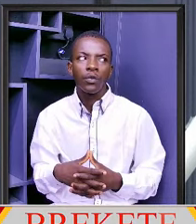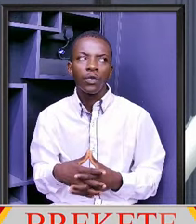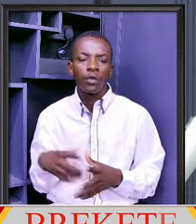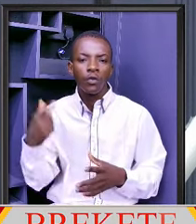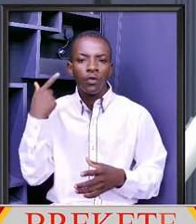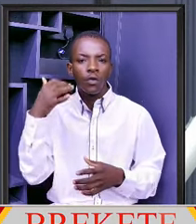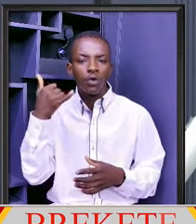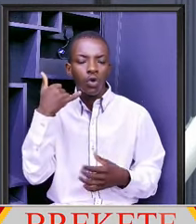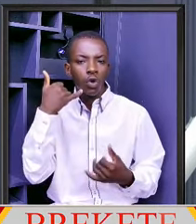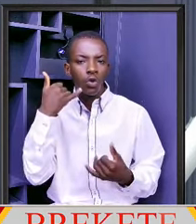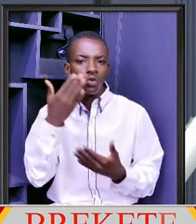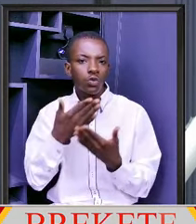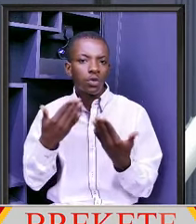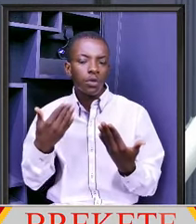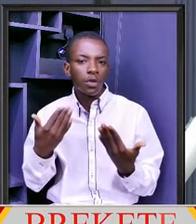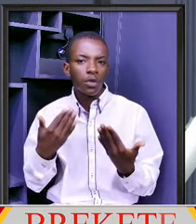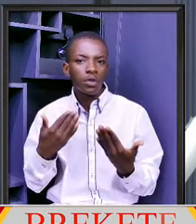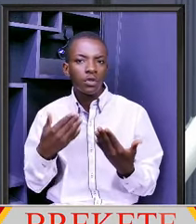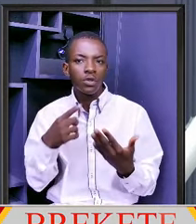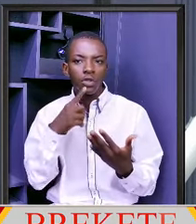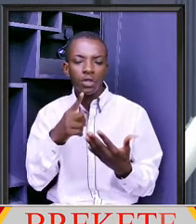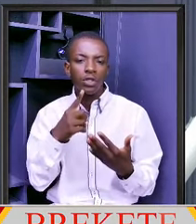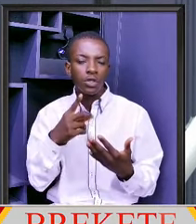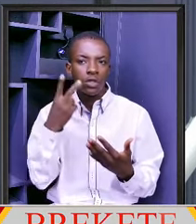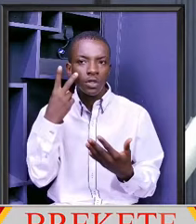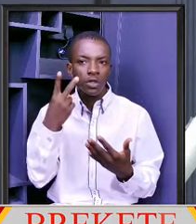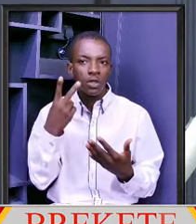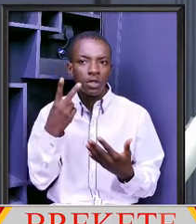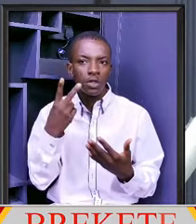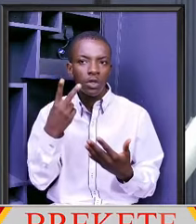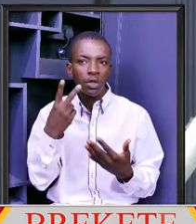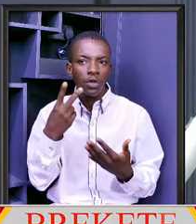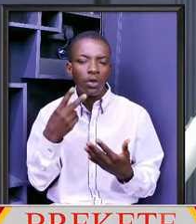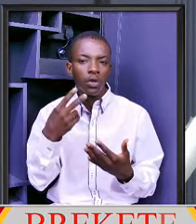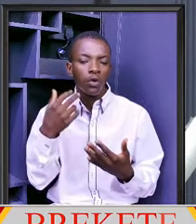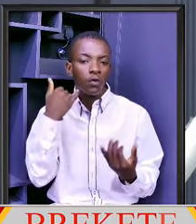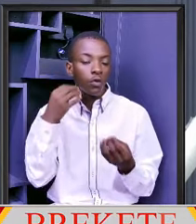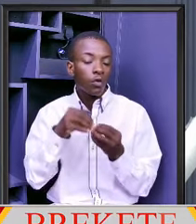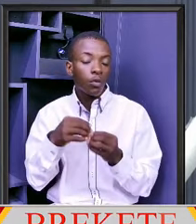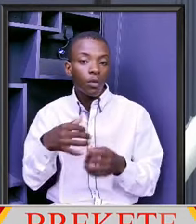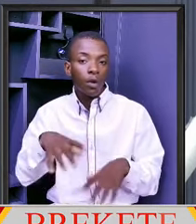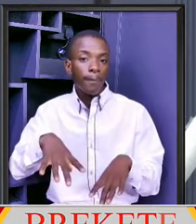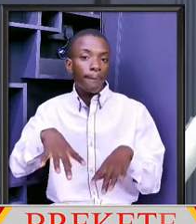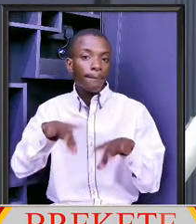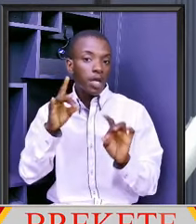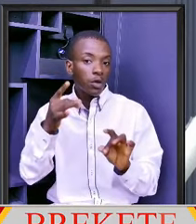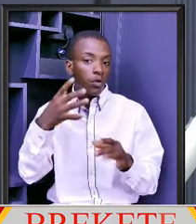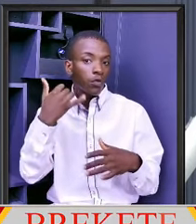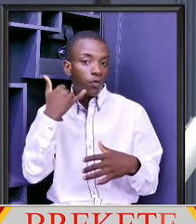For you to call somebody, make you see your number peak, now respect.